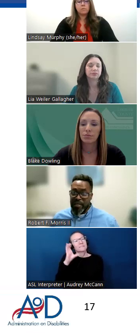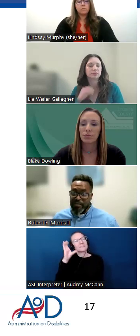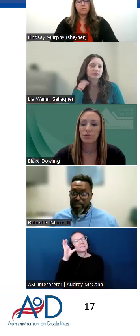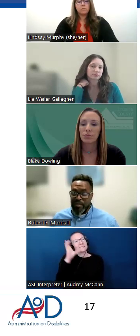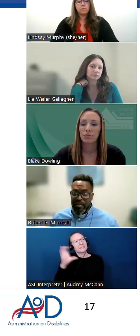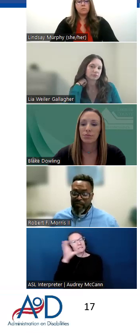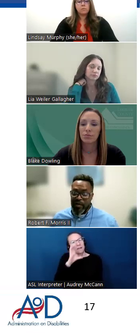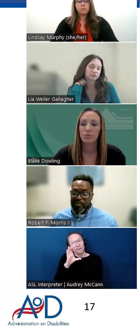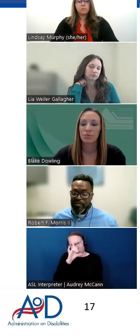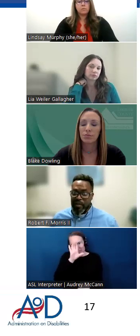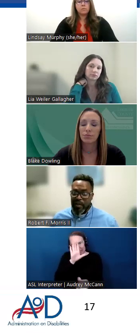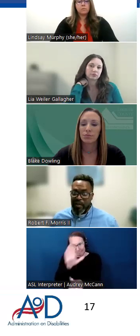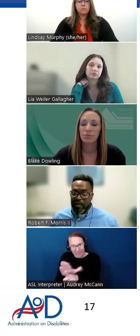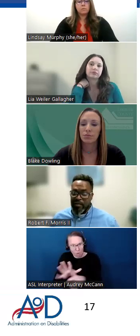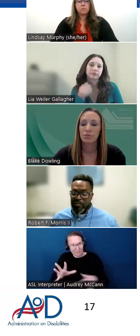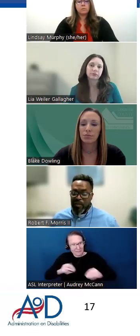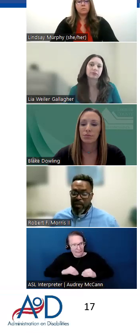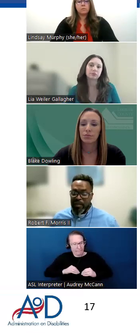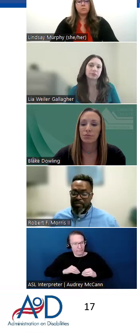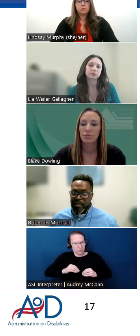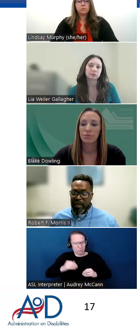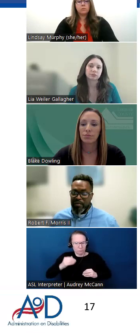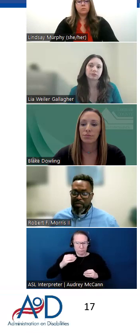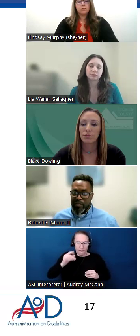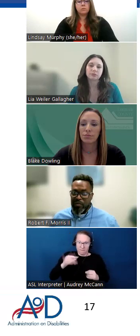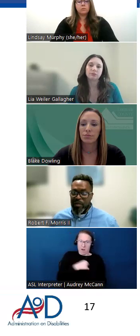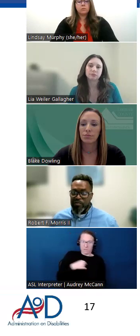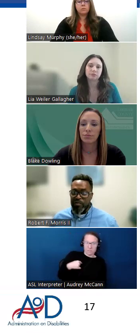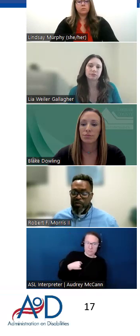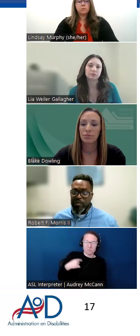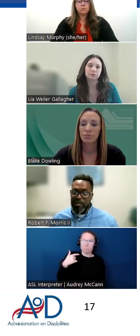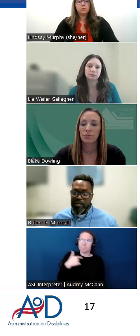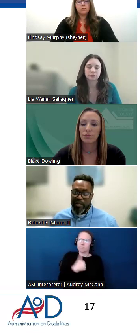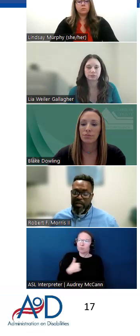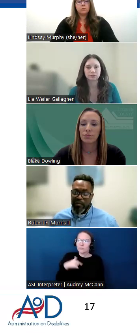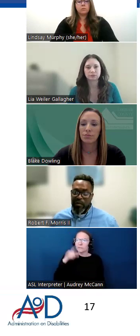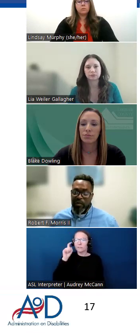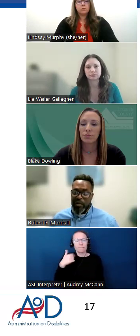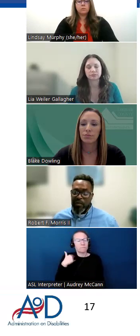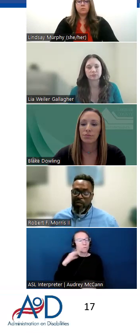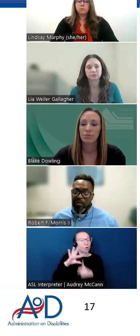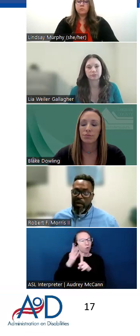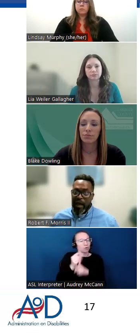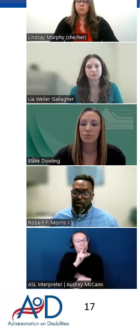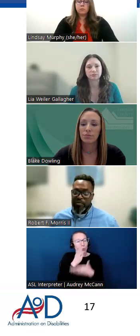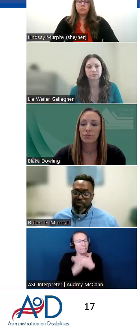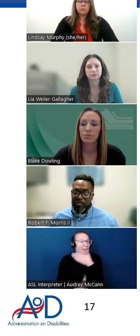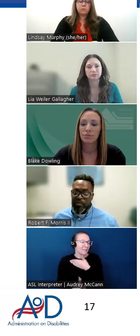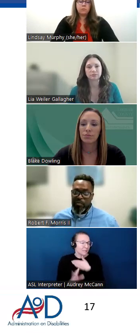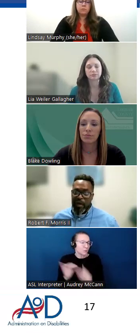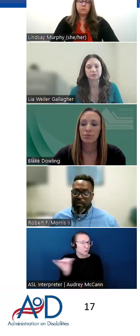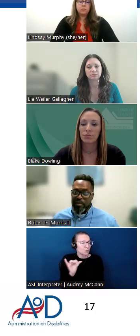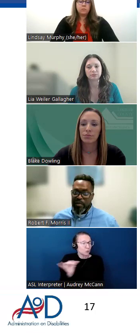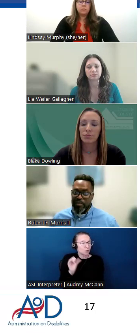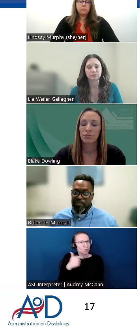their acceptance of us and seek out, you know, cultural humility. That way we know how to